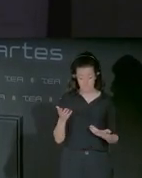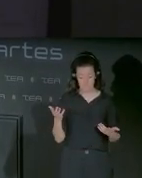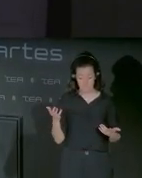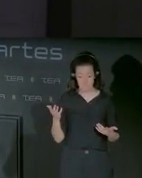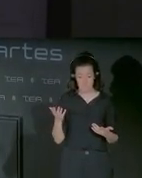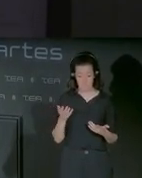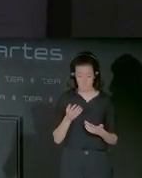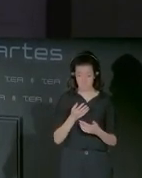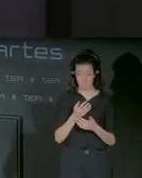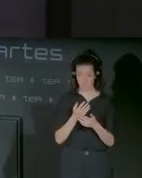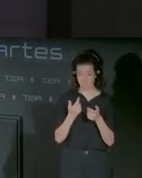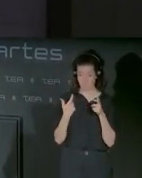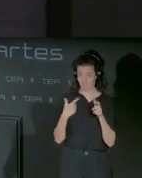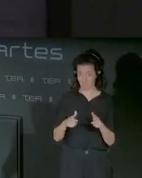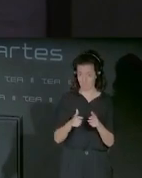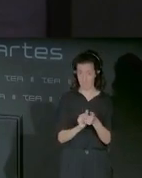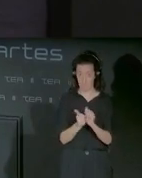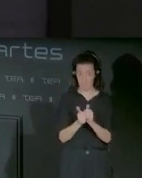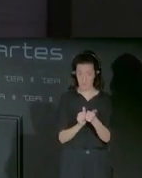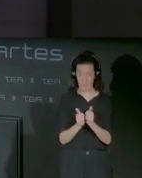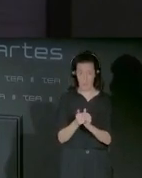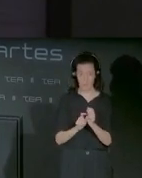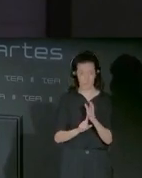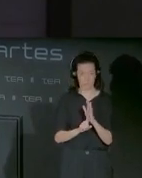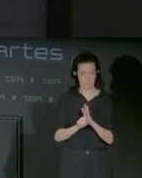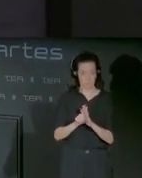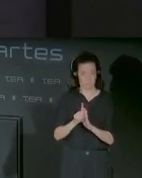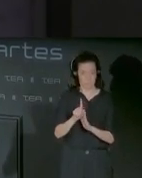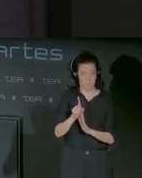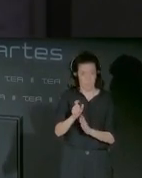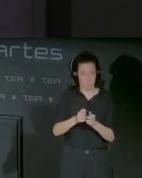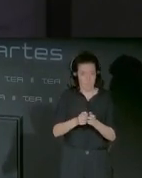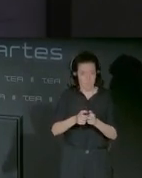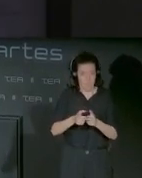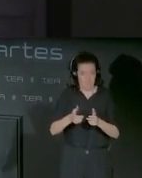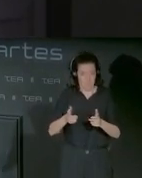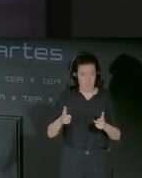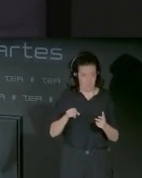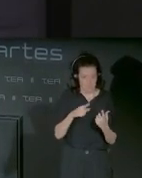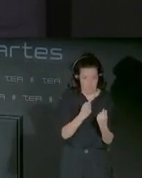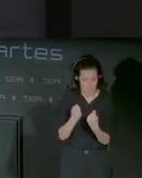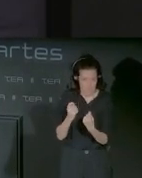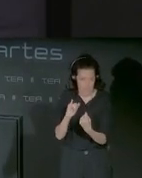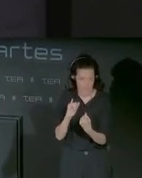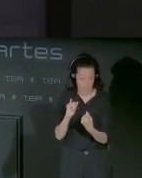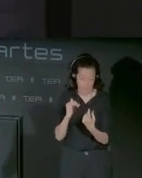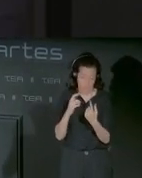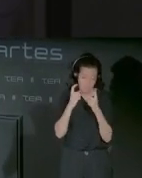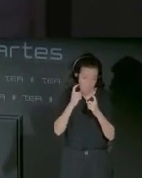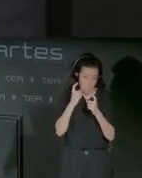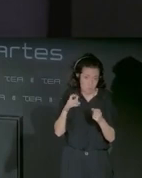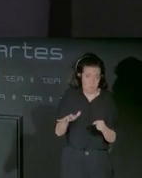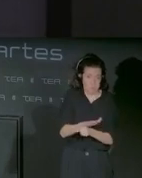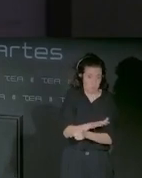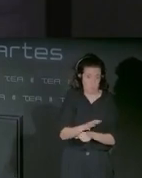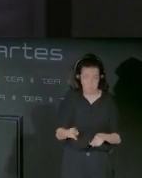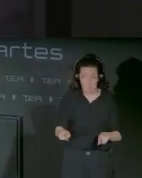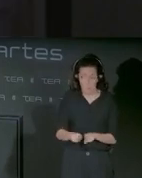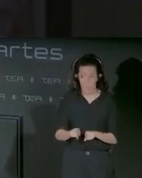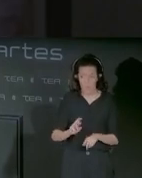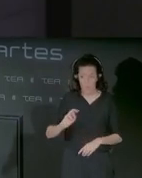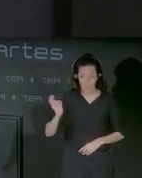at the same level of the remaining audiovisual sector. So there's a lot of job to do. And I hope that these sessions and the future meetings that we have